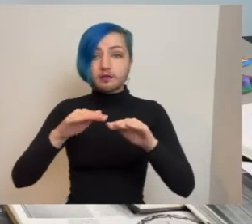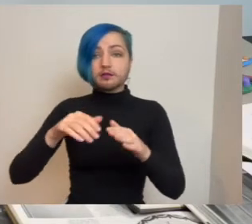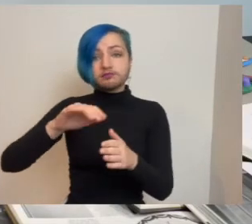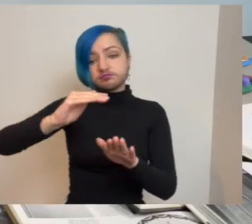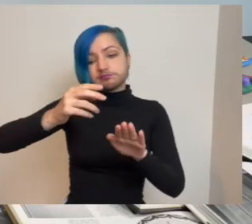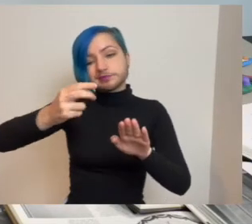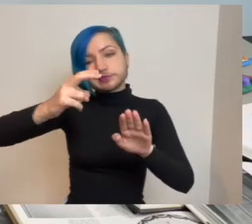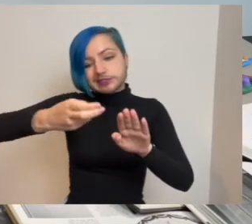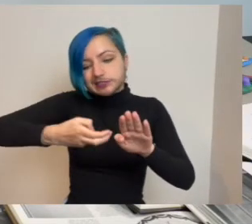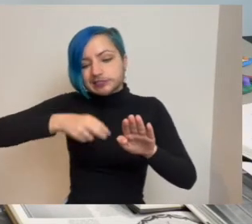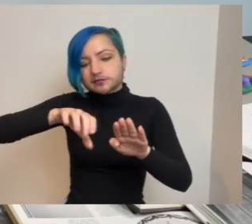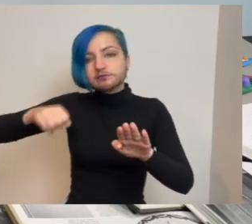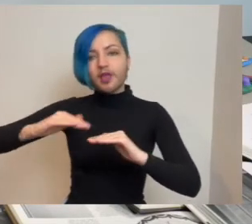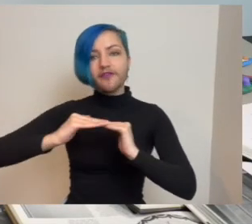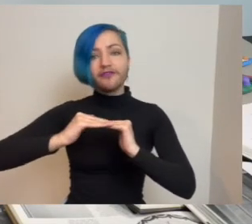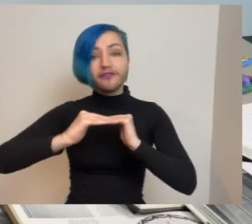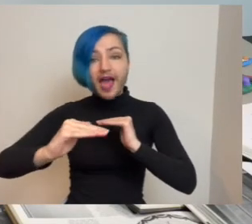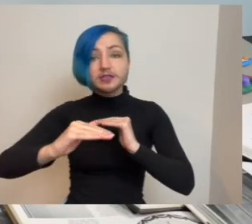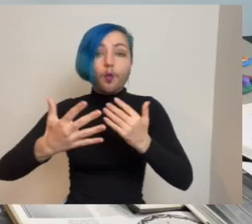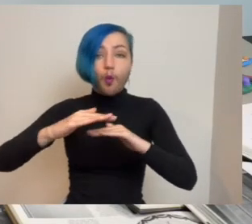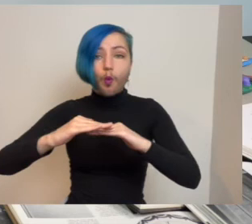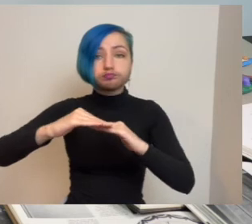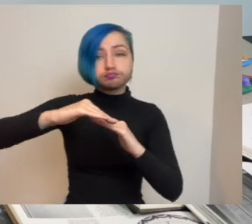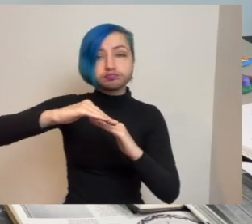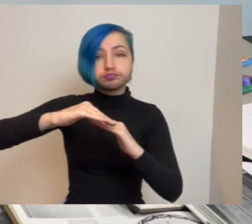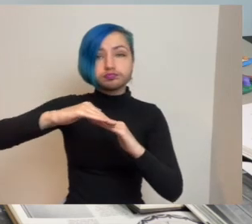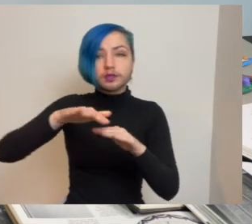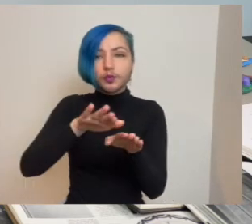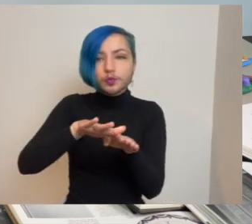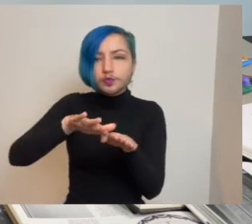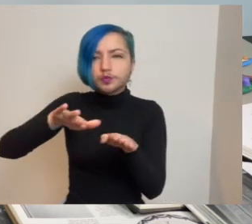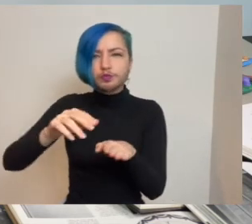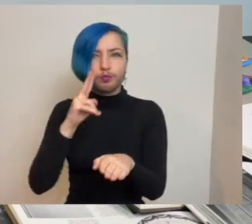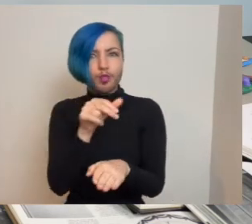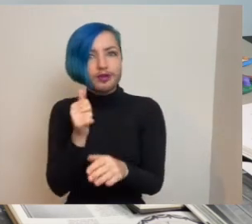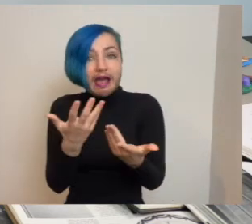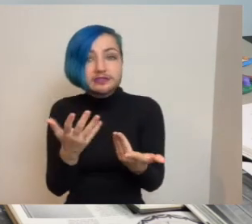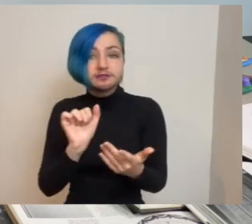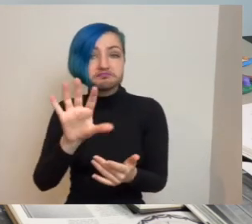could cut them out at an angle, like a gradient. That looks quite nice.